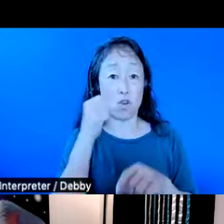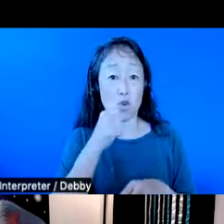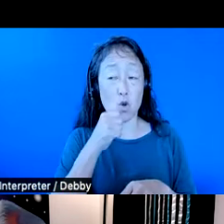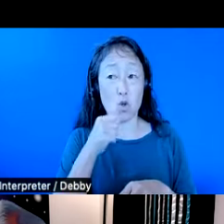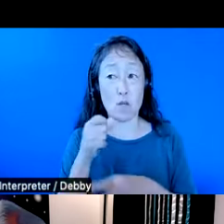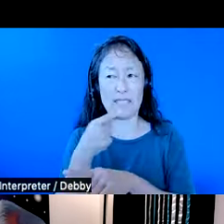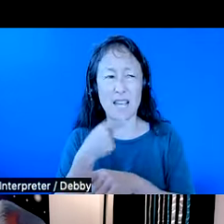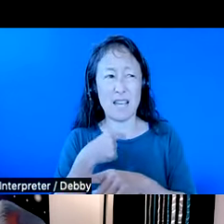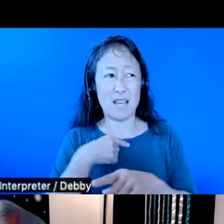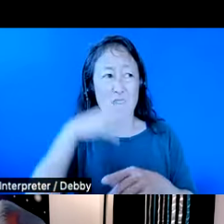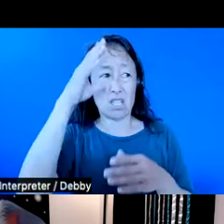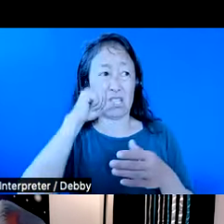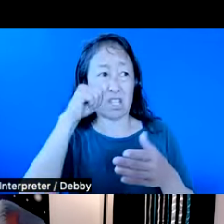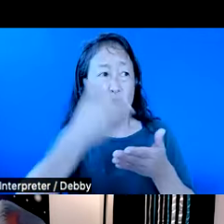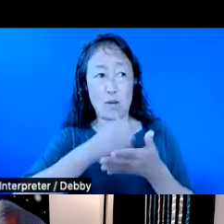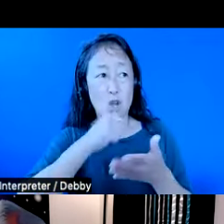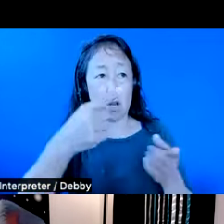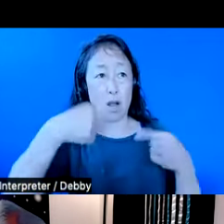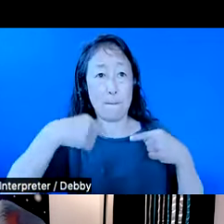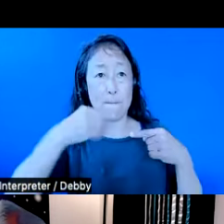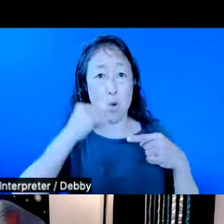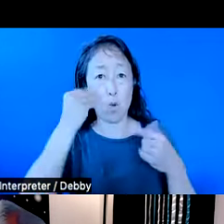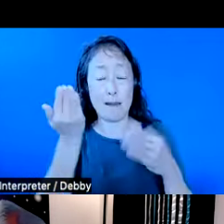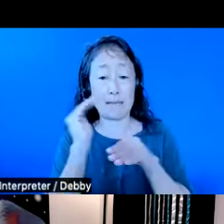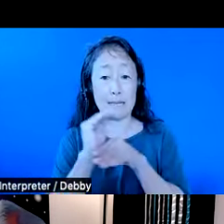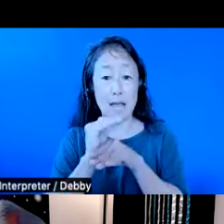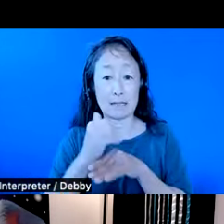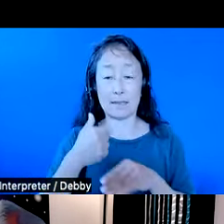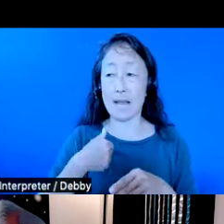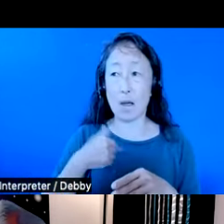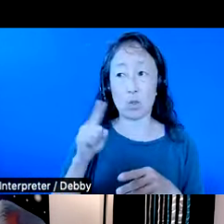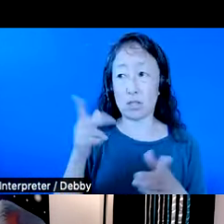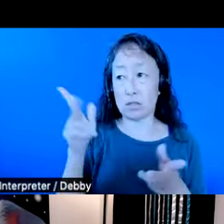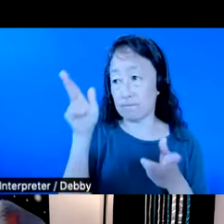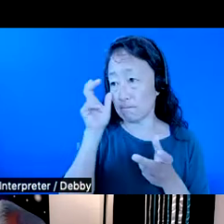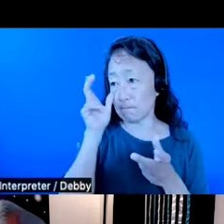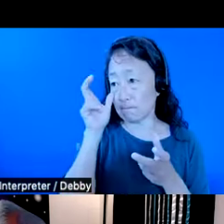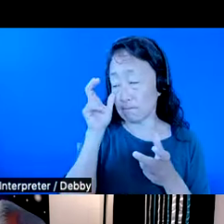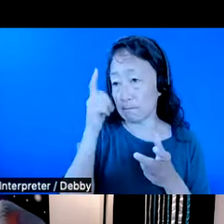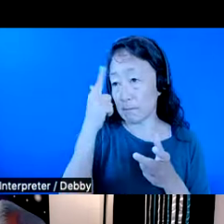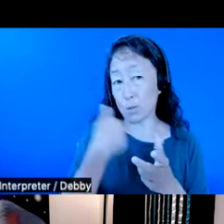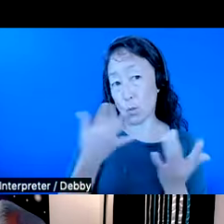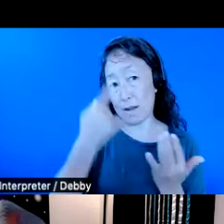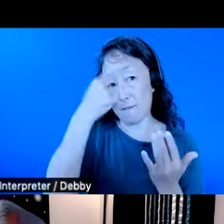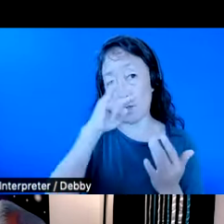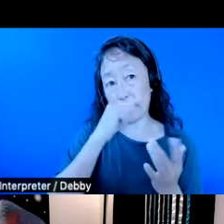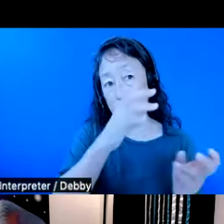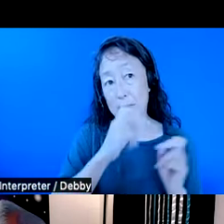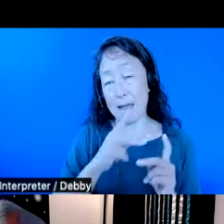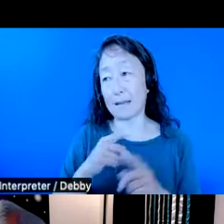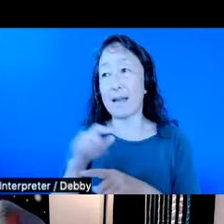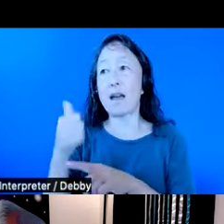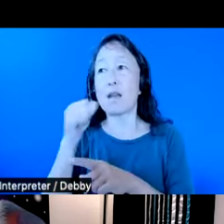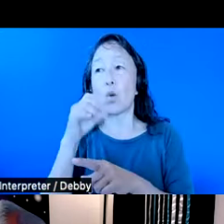And then I was just sitting there listening because we're waiting for our kids to come back. And another woman said, yeah, she's always been trouble.